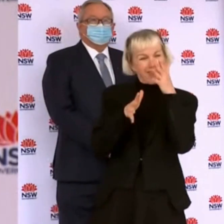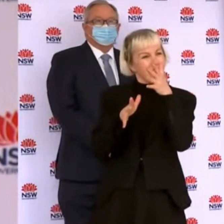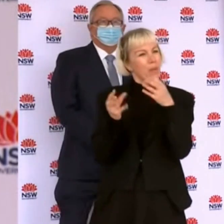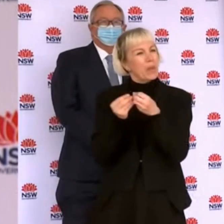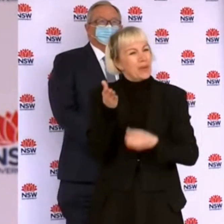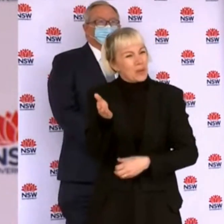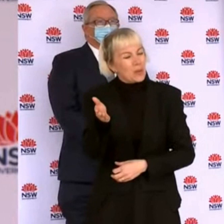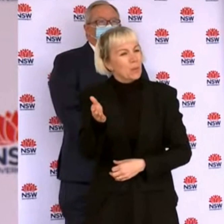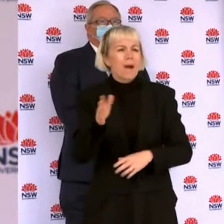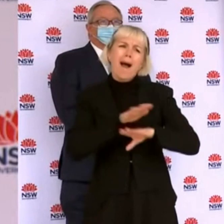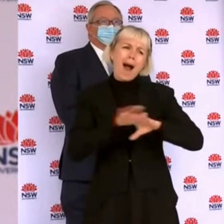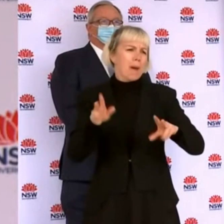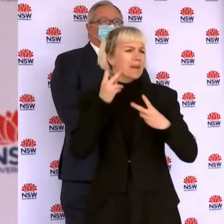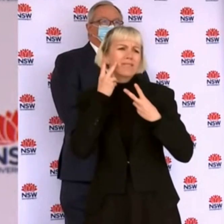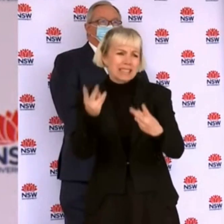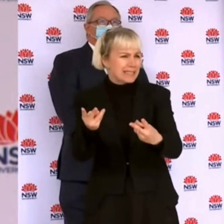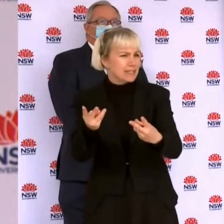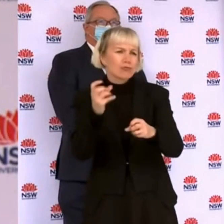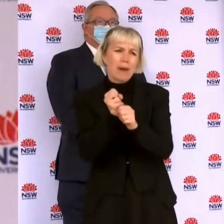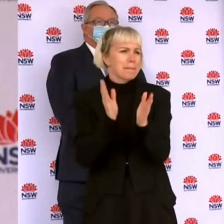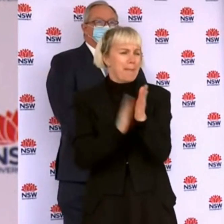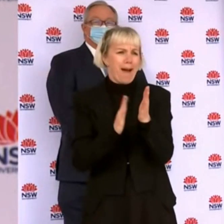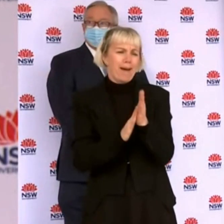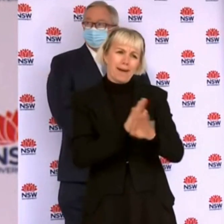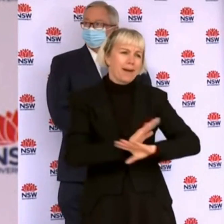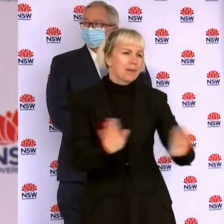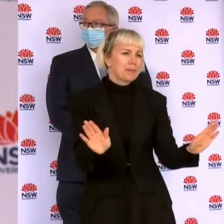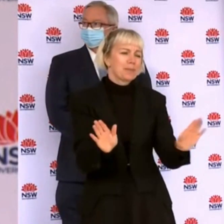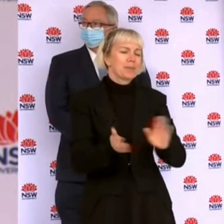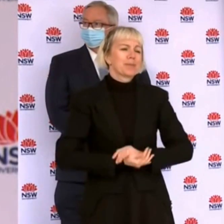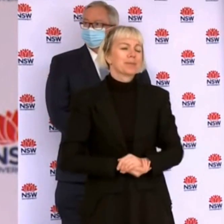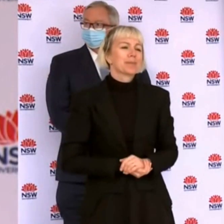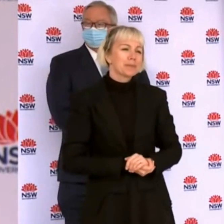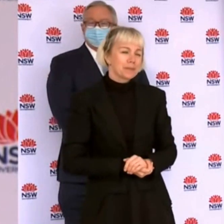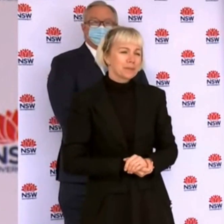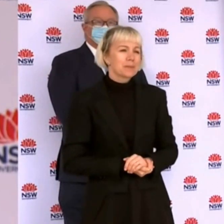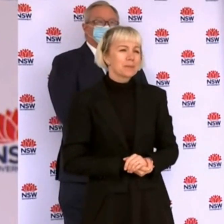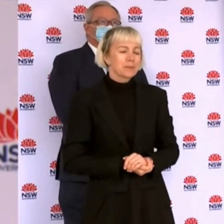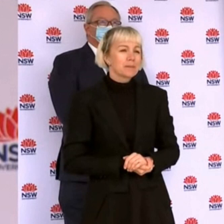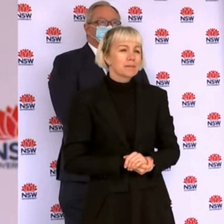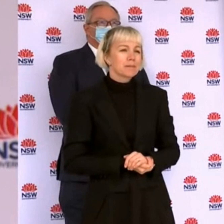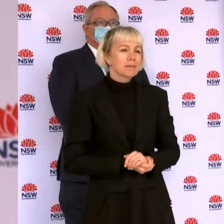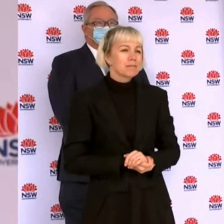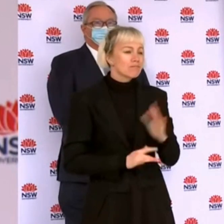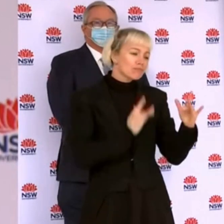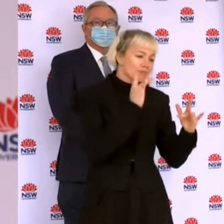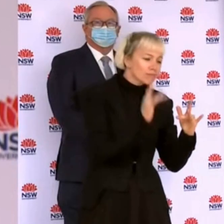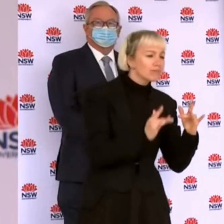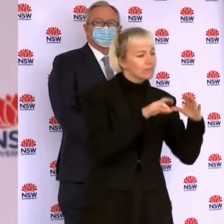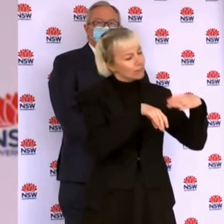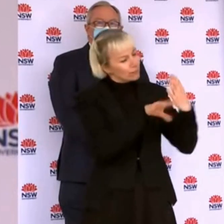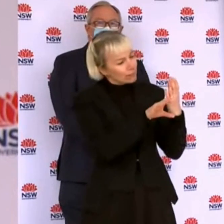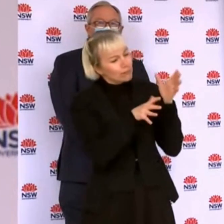so important that we don't have that connectivity across households at this time. So use digital and phone